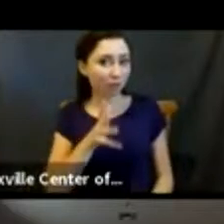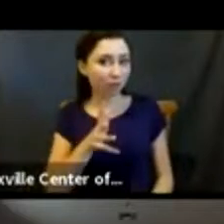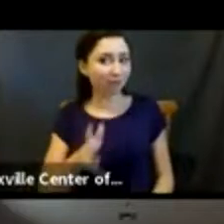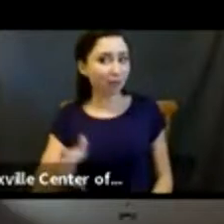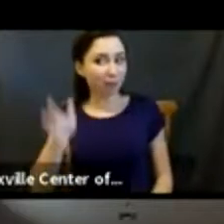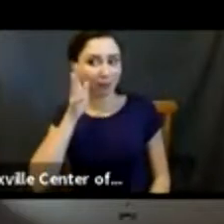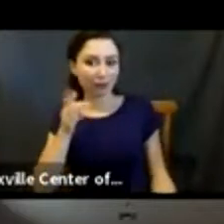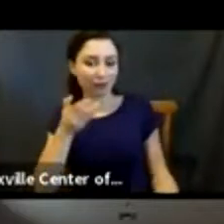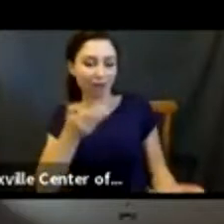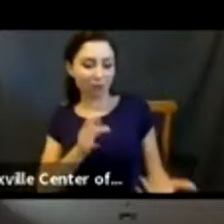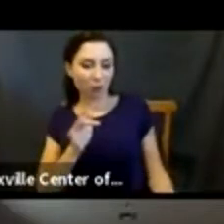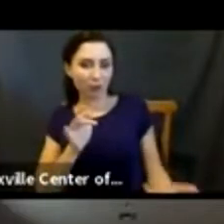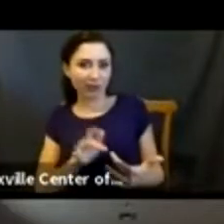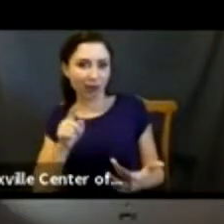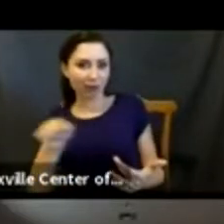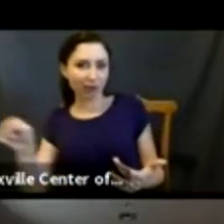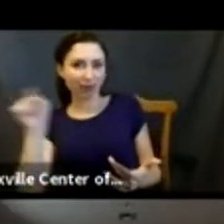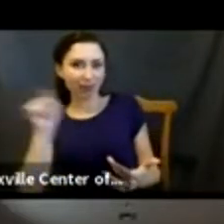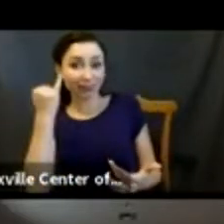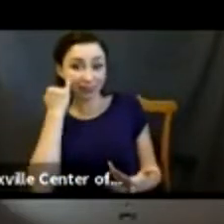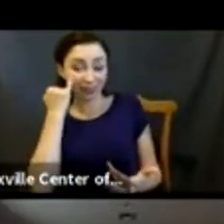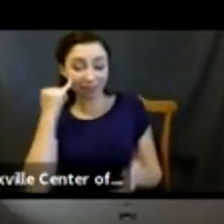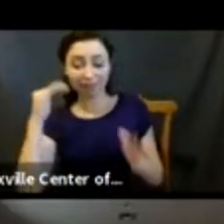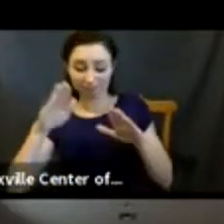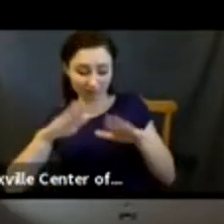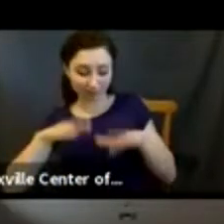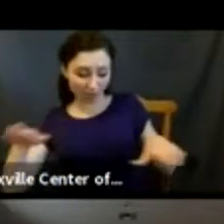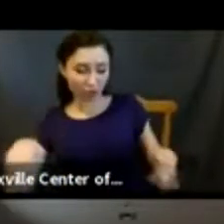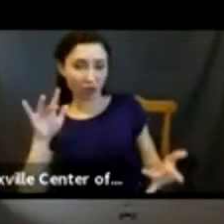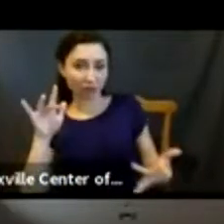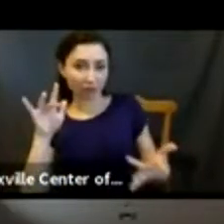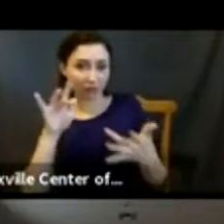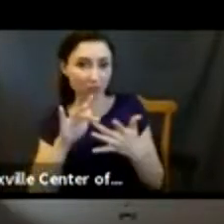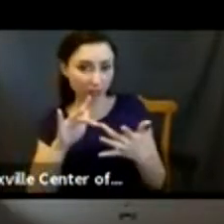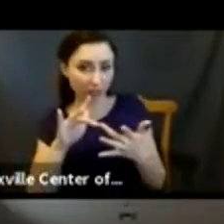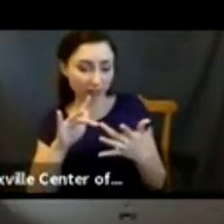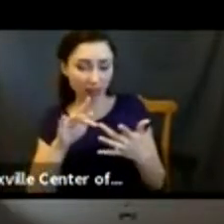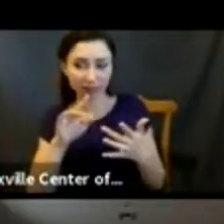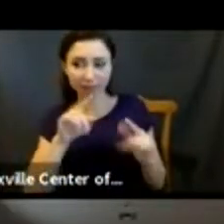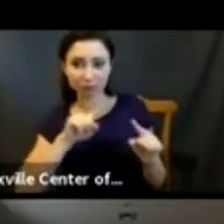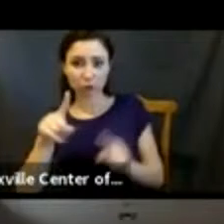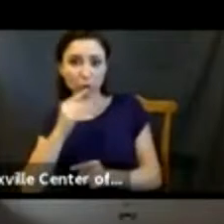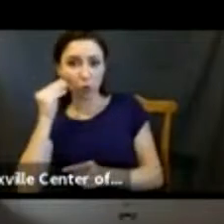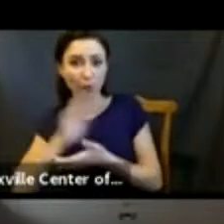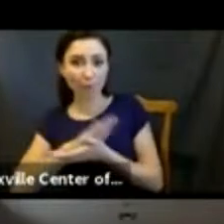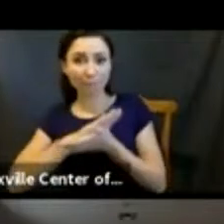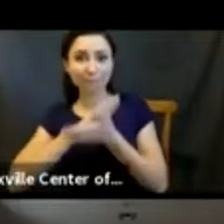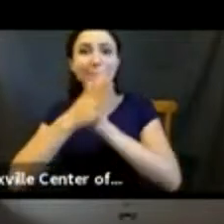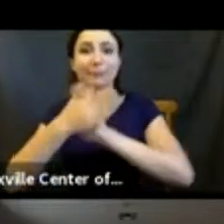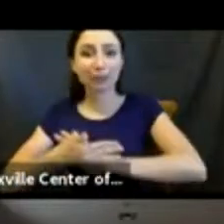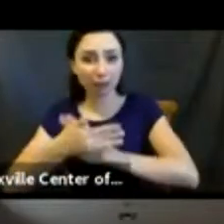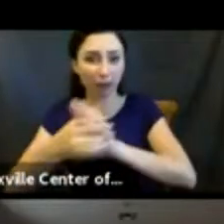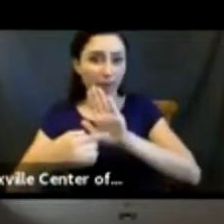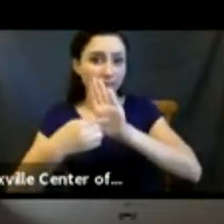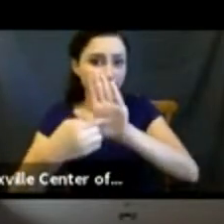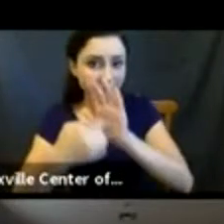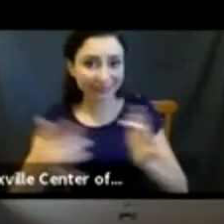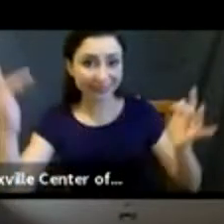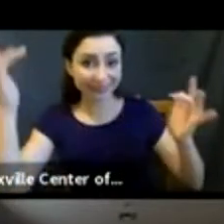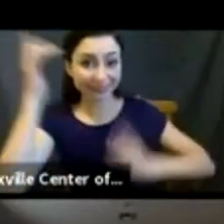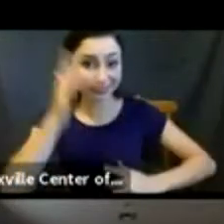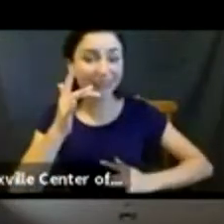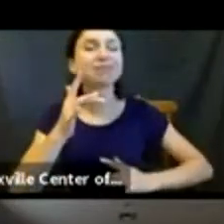If the child that's the contact is at home and becomes symptomatic, Sure. then obviously they have to.